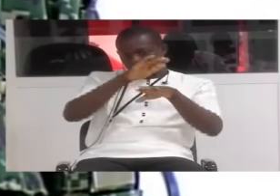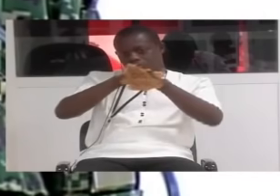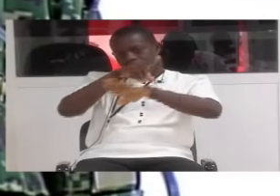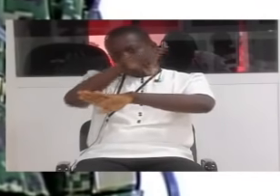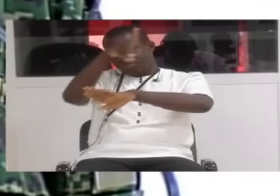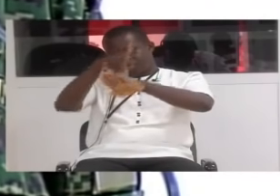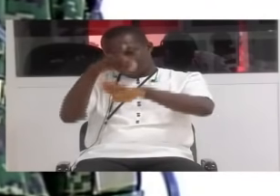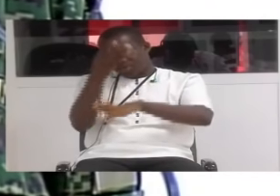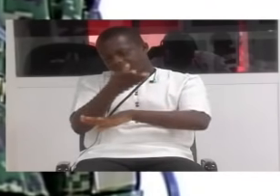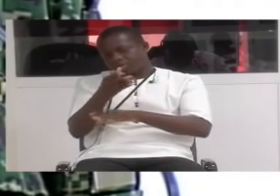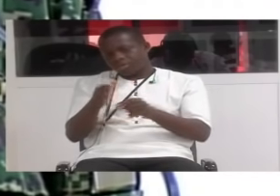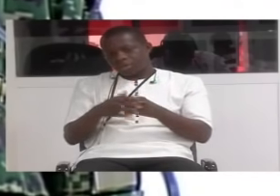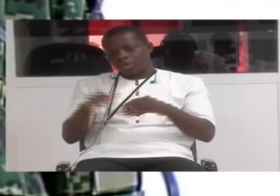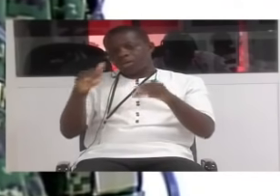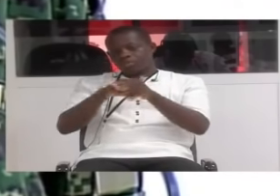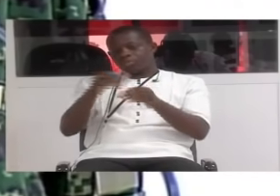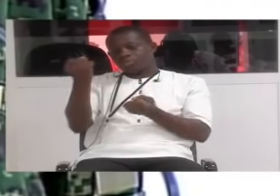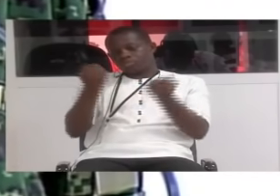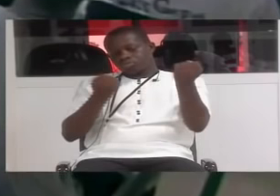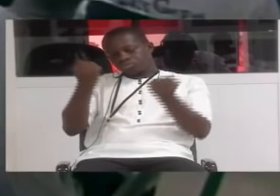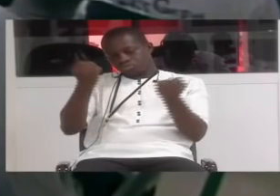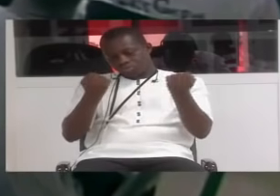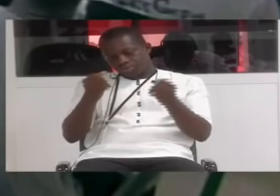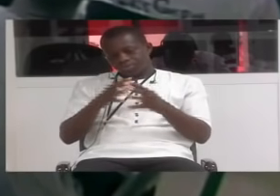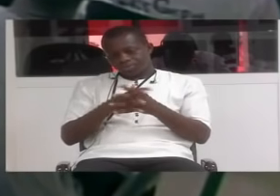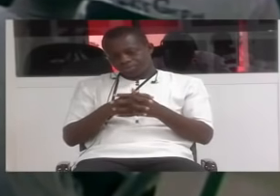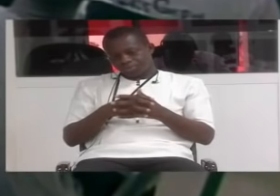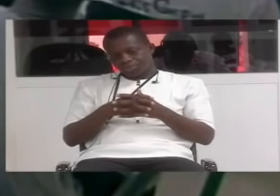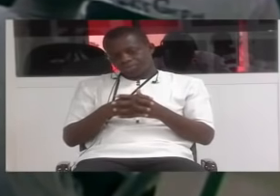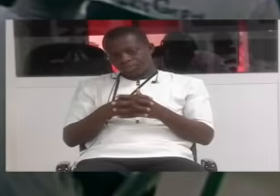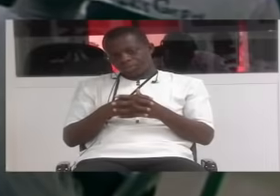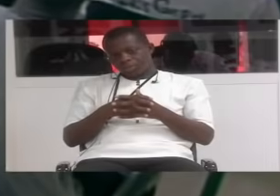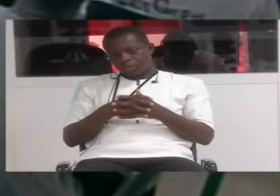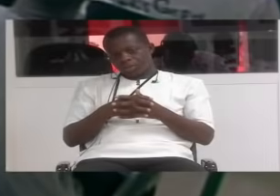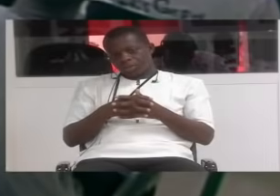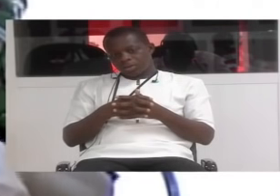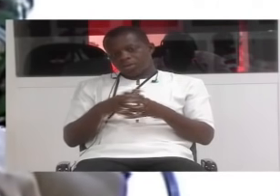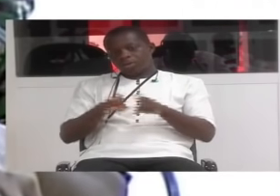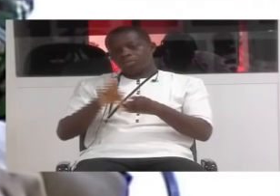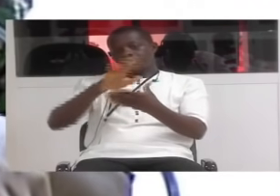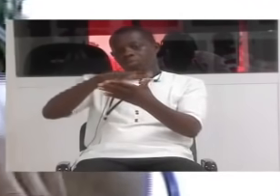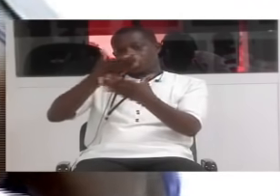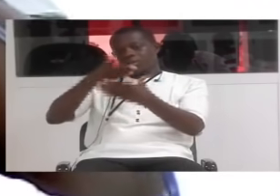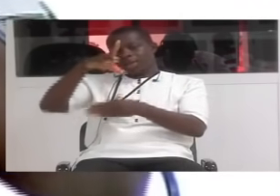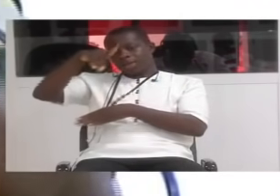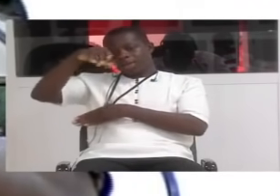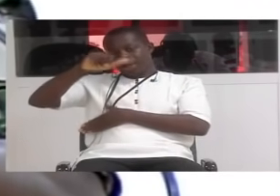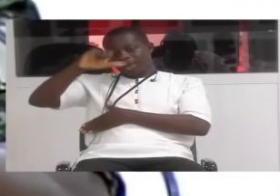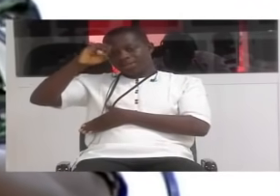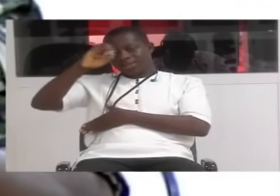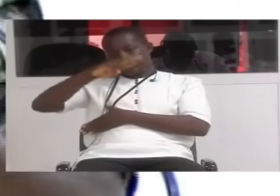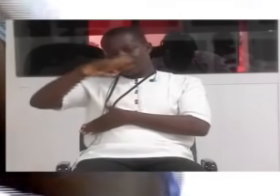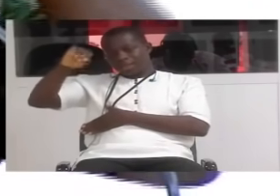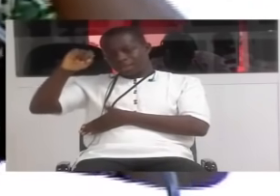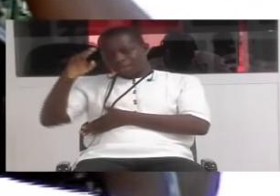kept. Nga dundim moto kono. We put him into a vehicle. Ditum pasa anin chairman. Fo inin tata